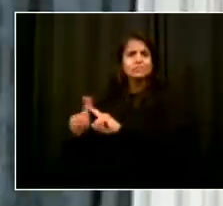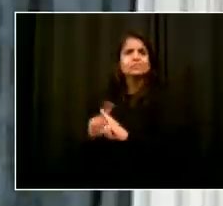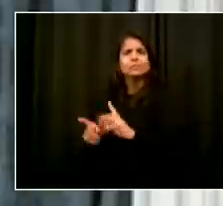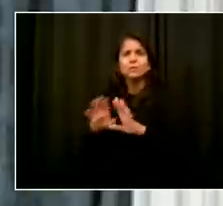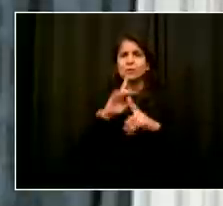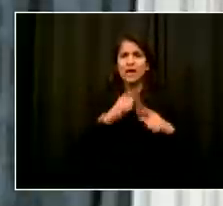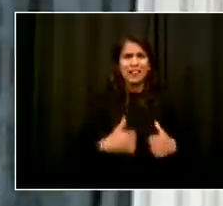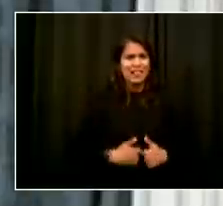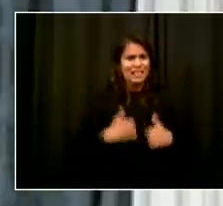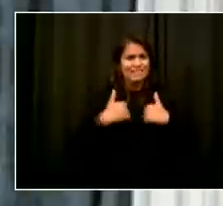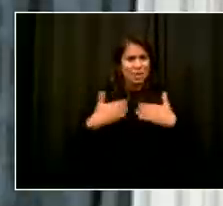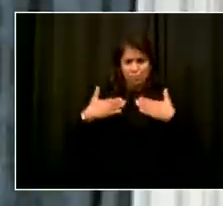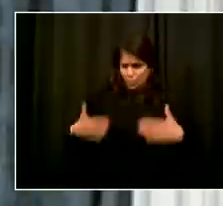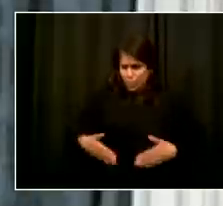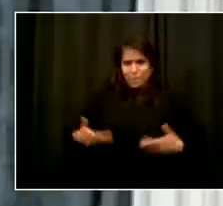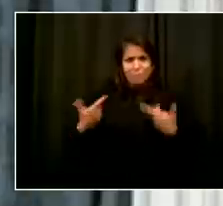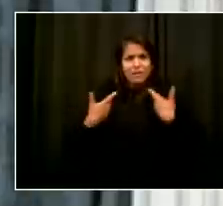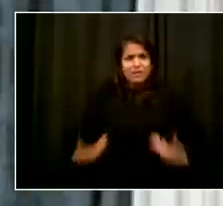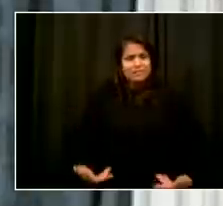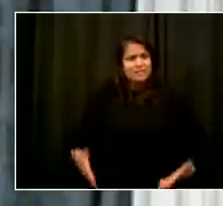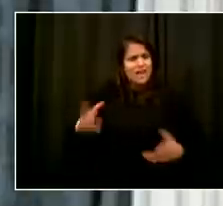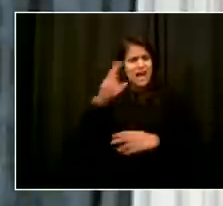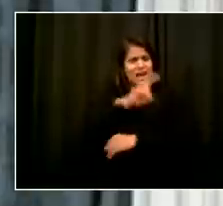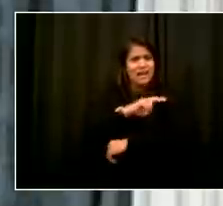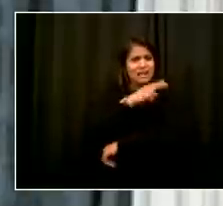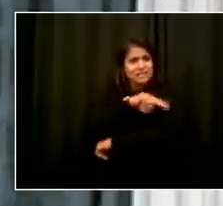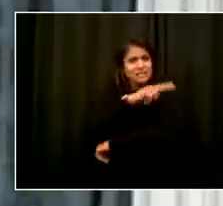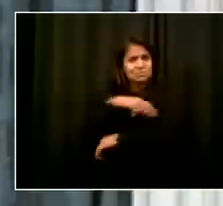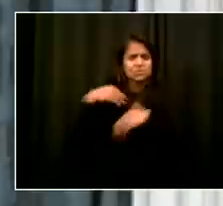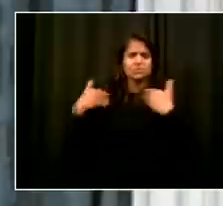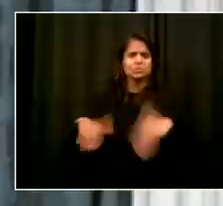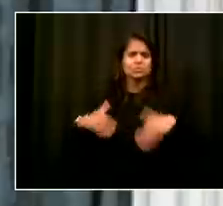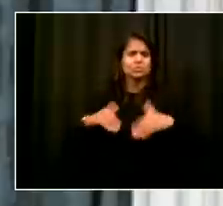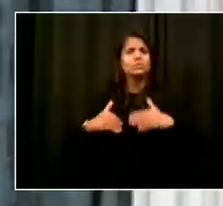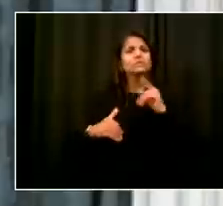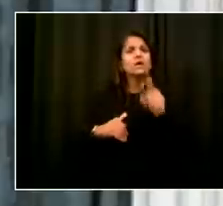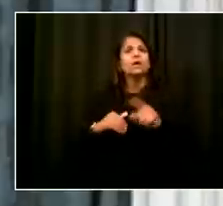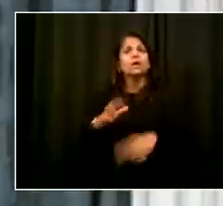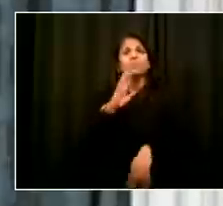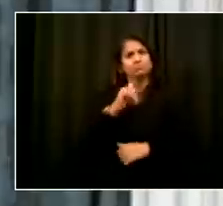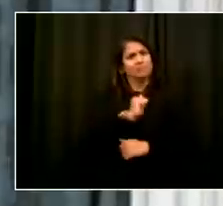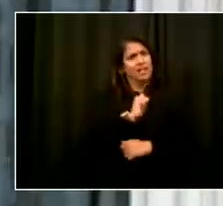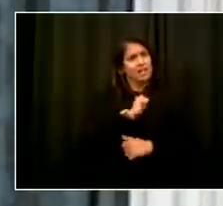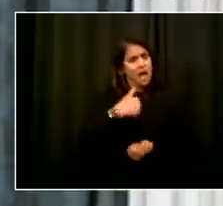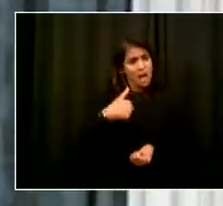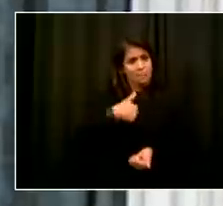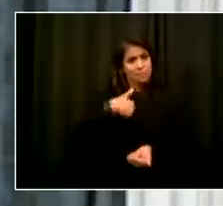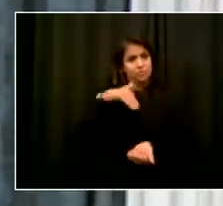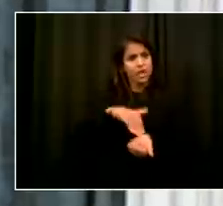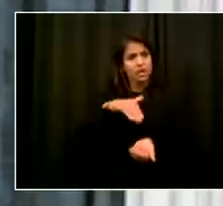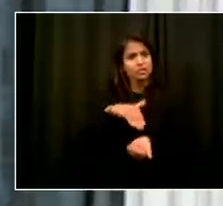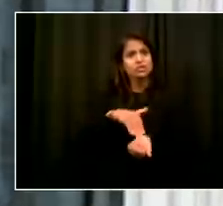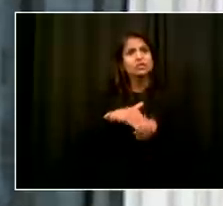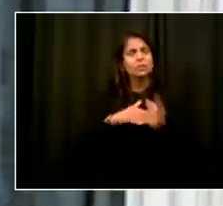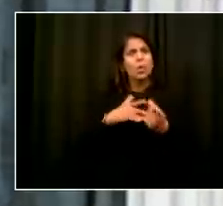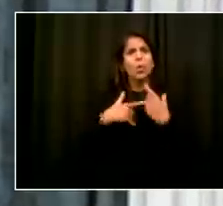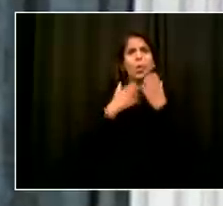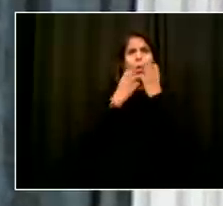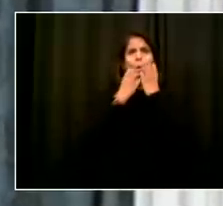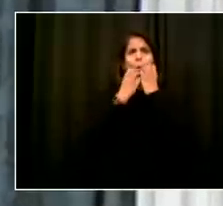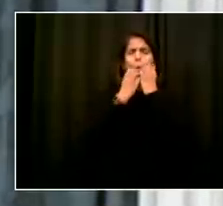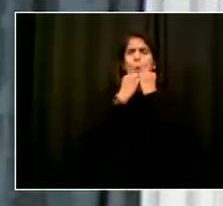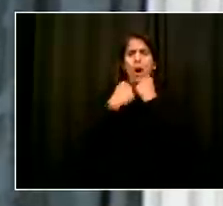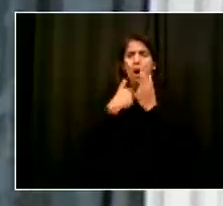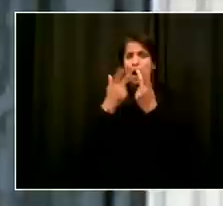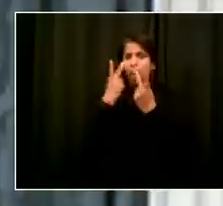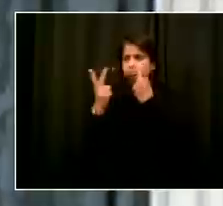own primary care patients earlier this year, particularly those who are more susceptible to severe illness. I think about my